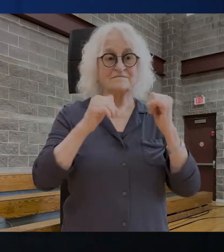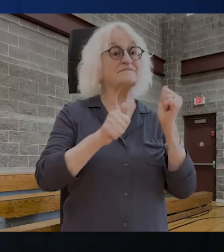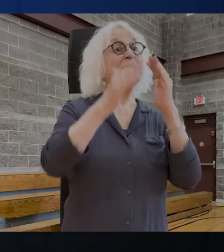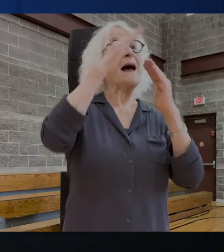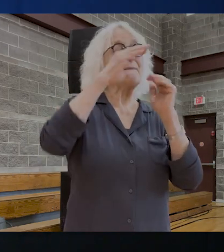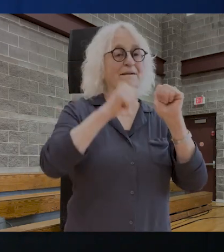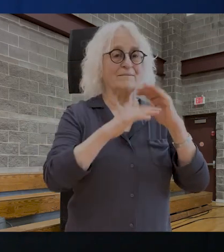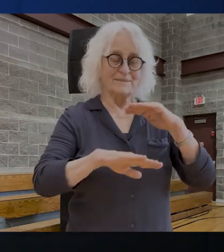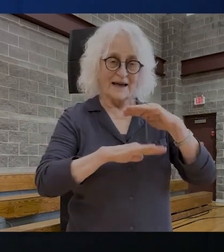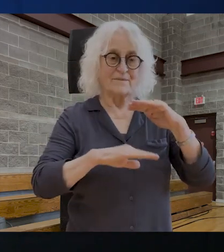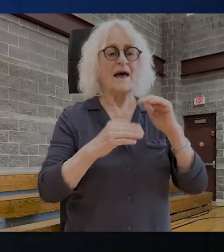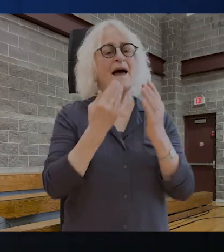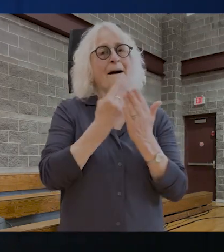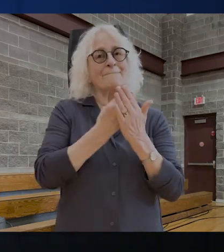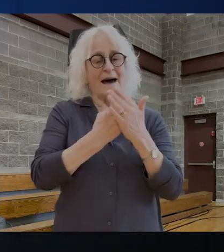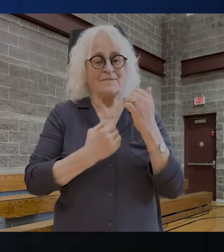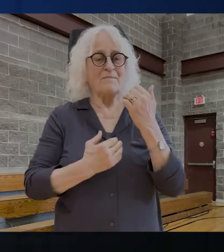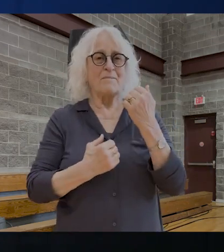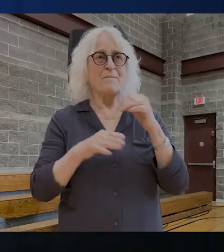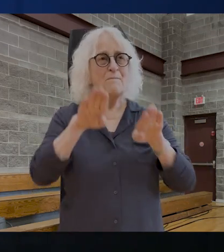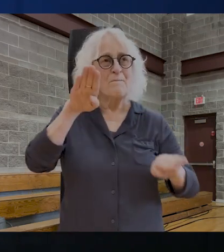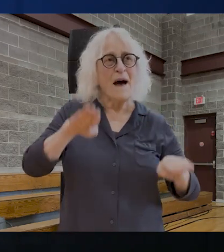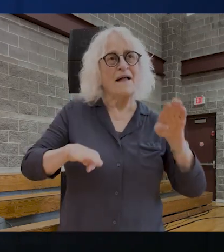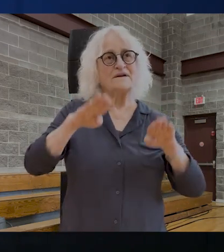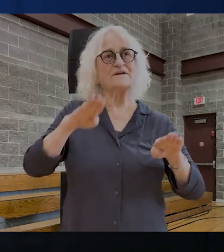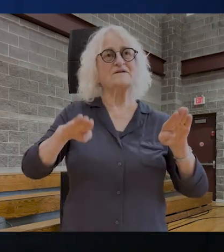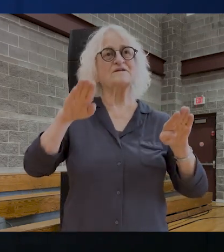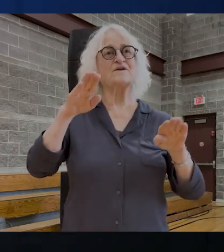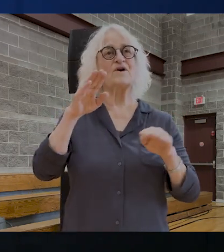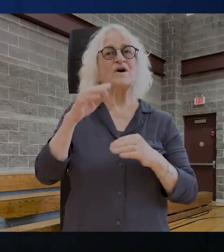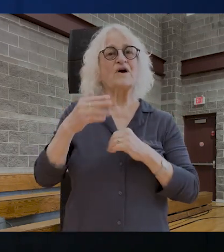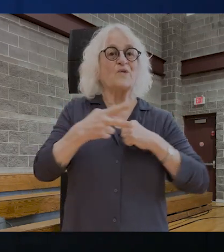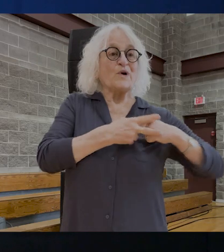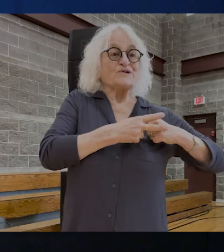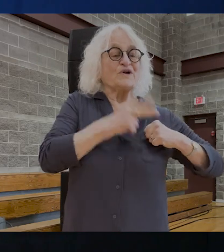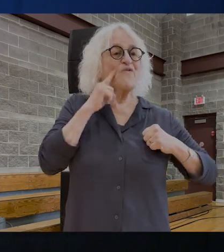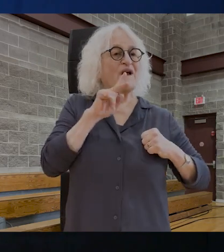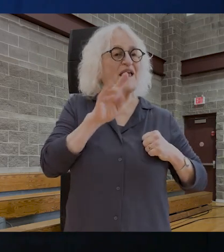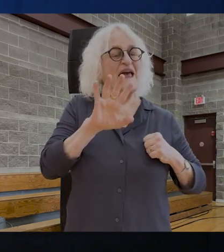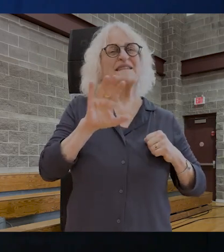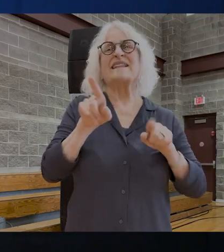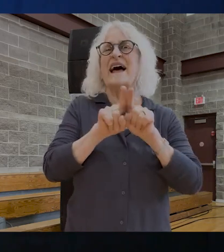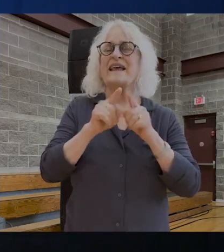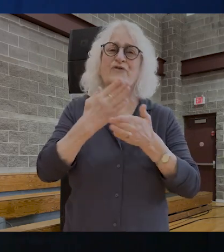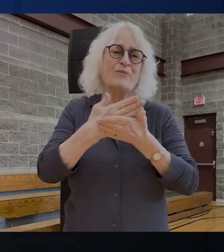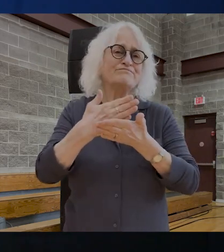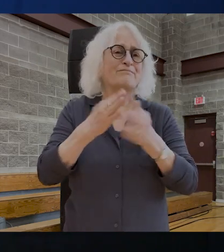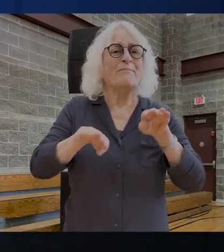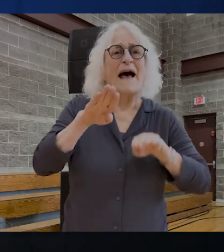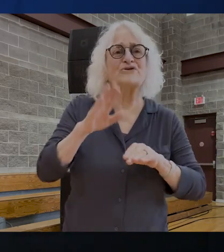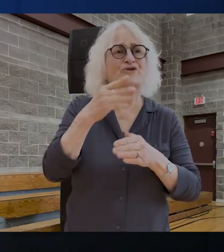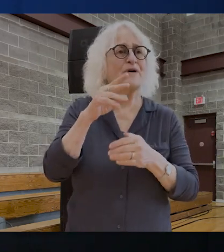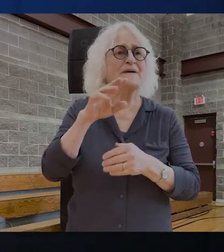emergency reserve, a fund balance reserve for Kansas City. Just like if you're balancing your checkbook at home, we can't get